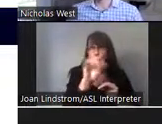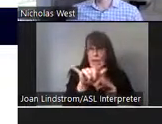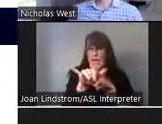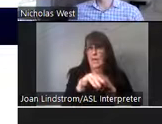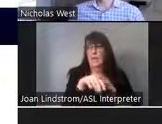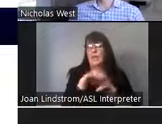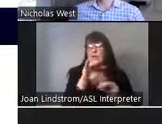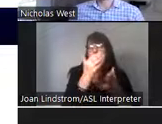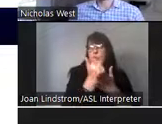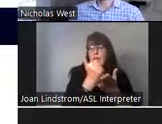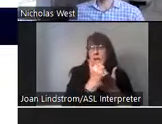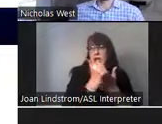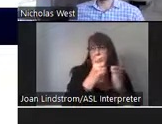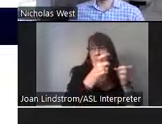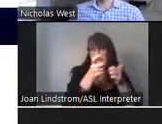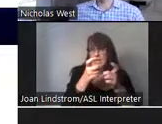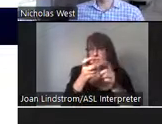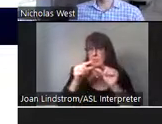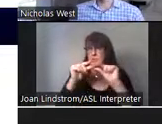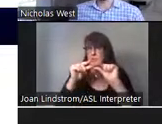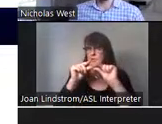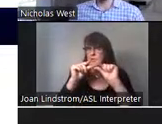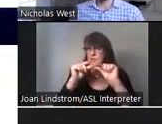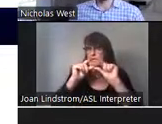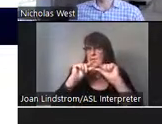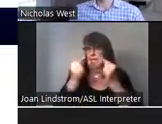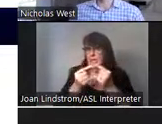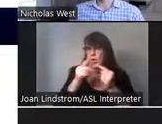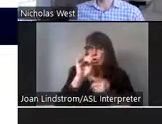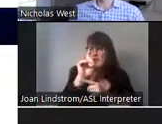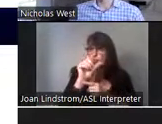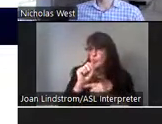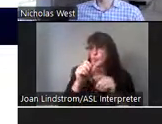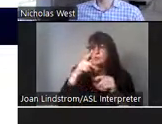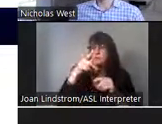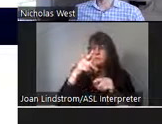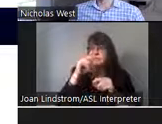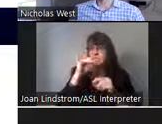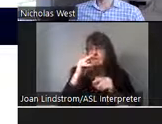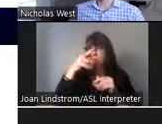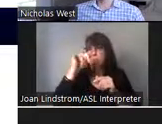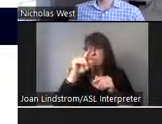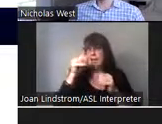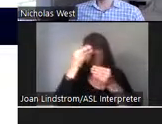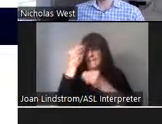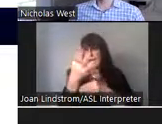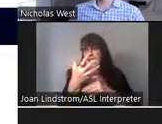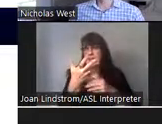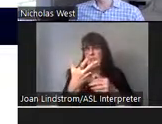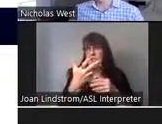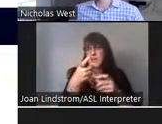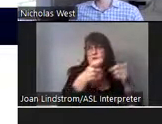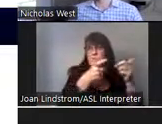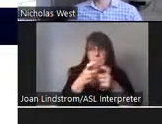we help OMB manage the category management hallways, the tools, templates, and data, all that stuff associated with category